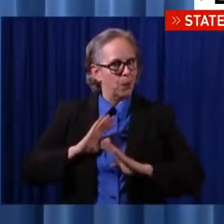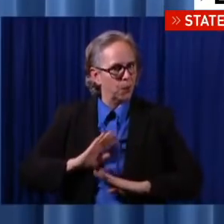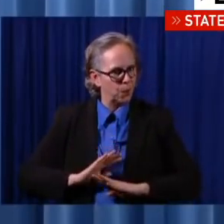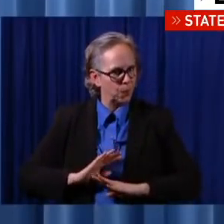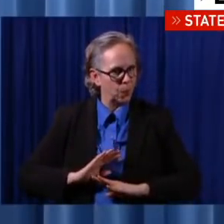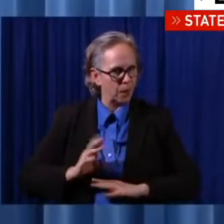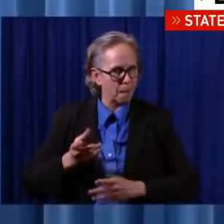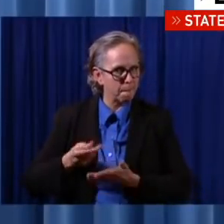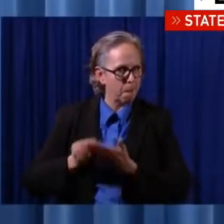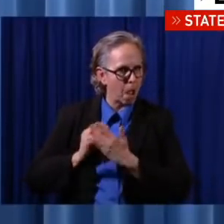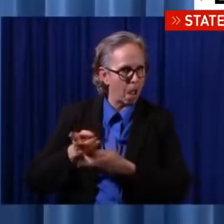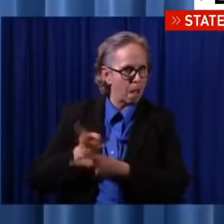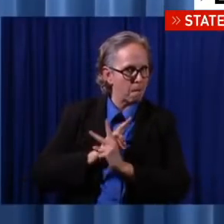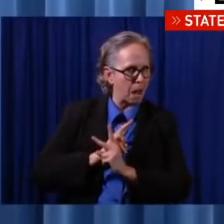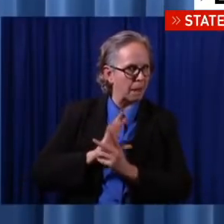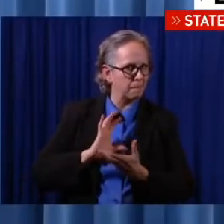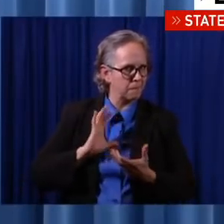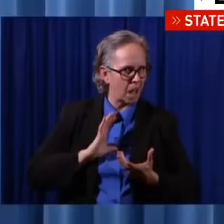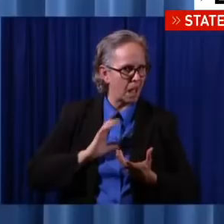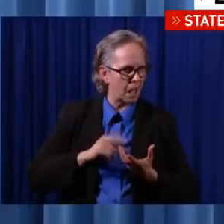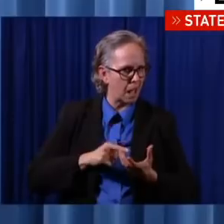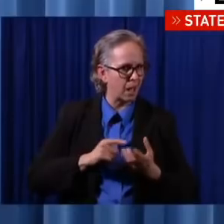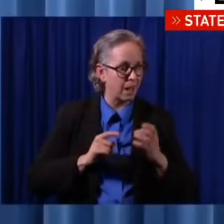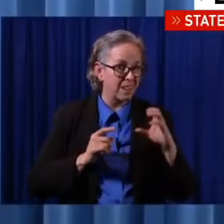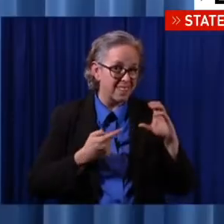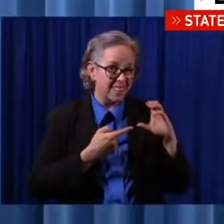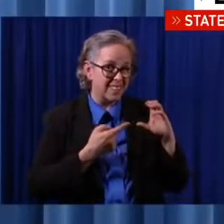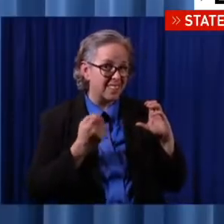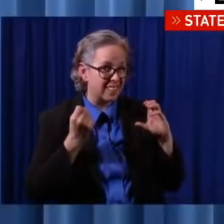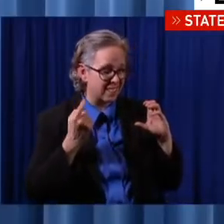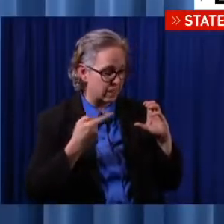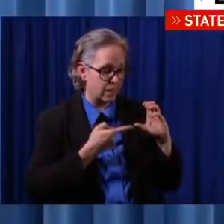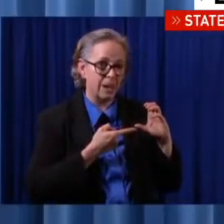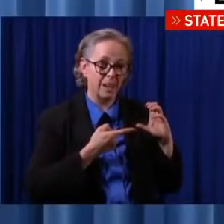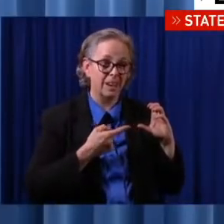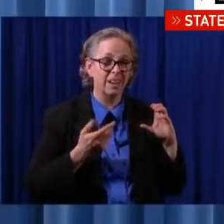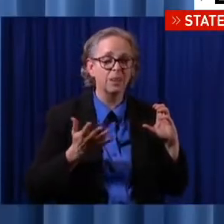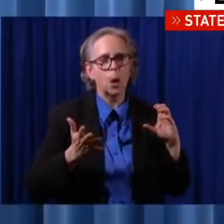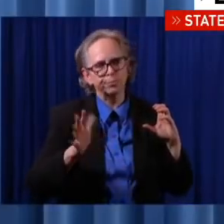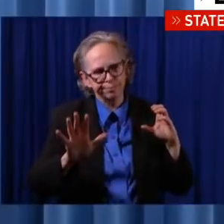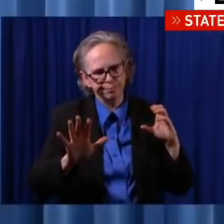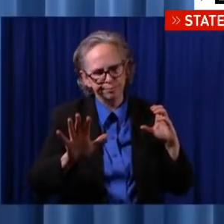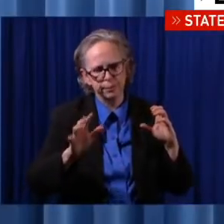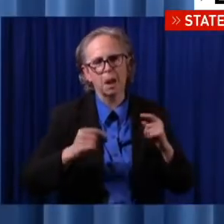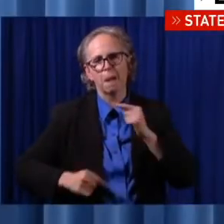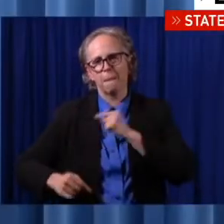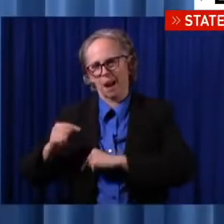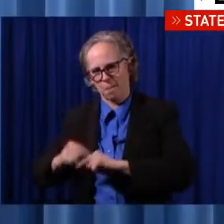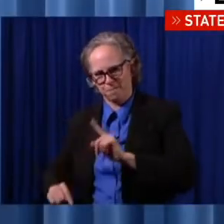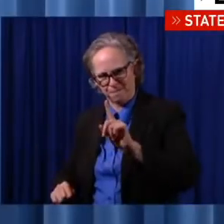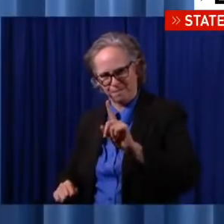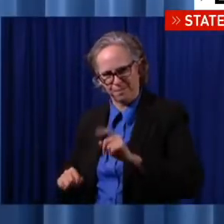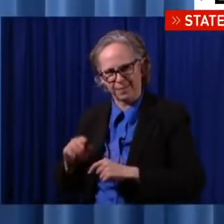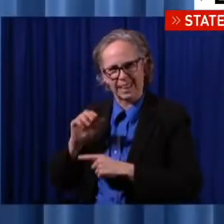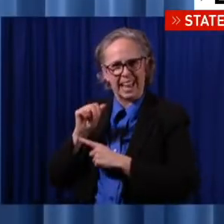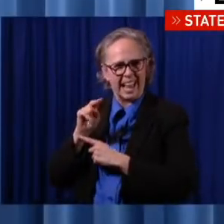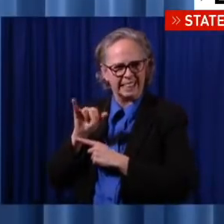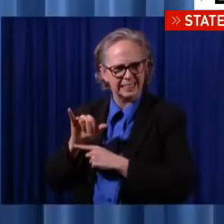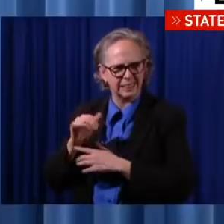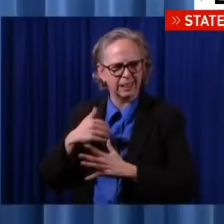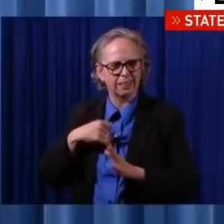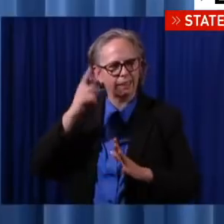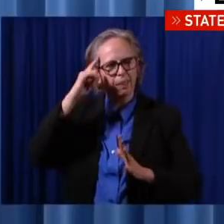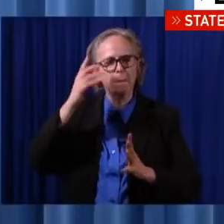money. Obviously, we would, I think the best way to describe it, Andy, is that we've got a